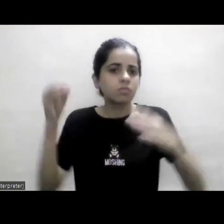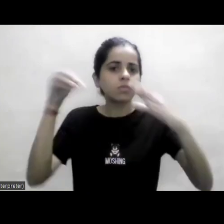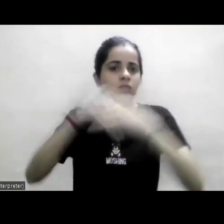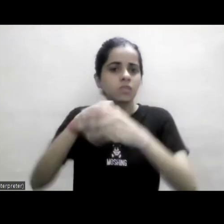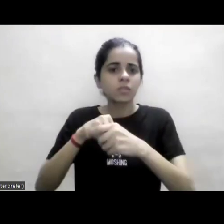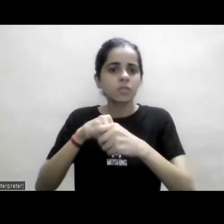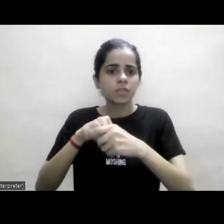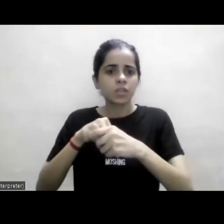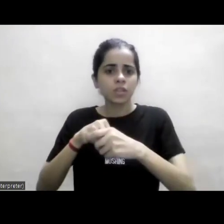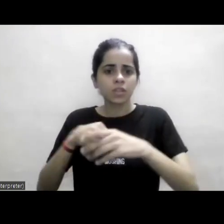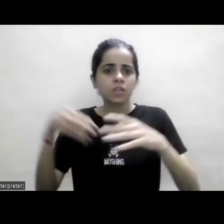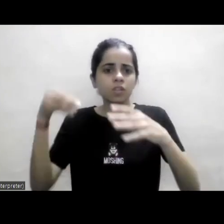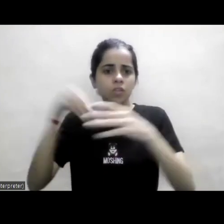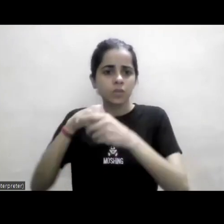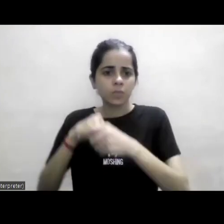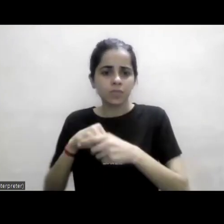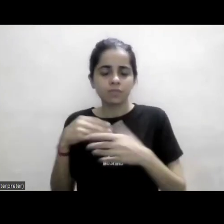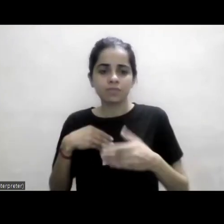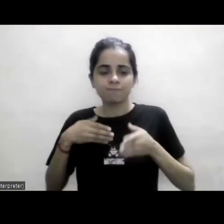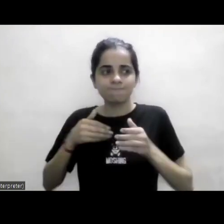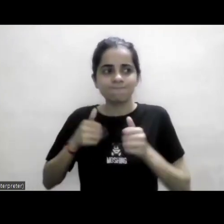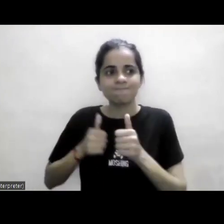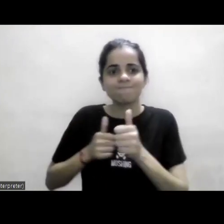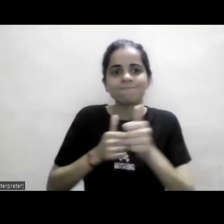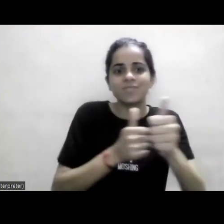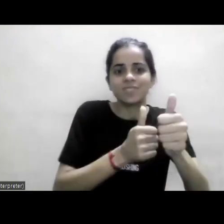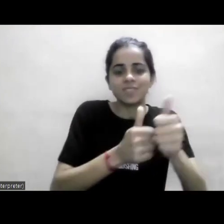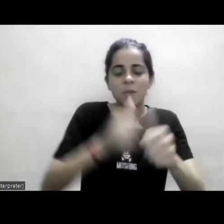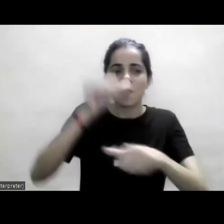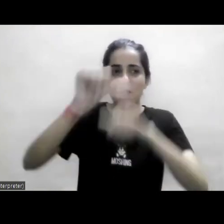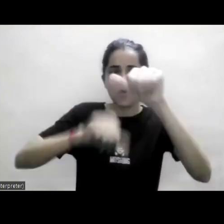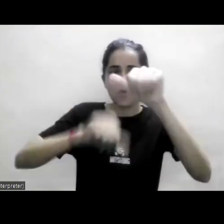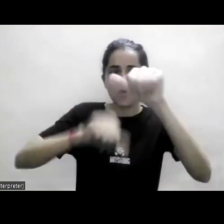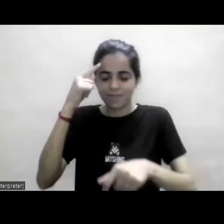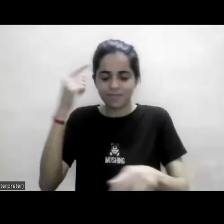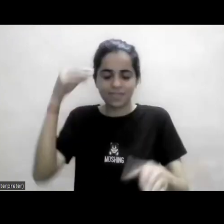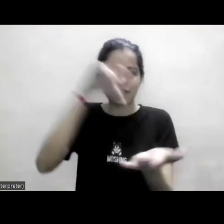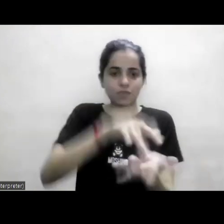which basically led to the entire process after that.